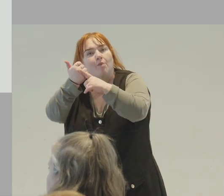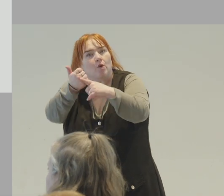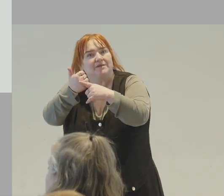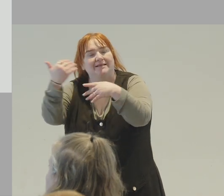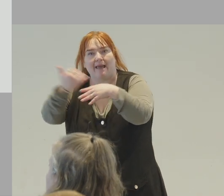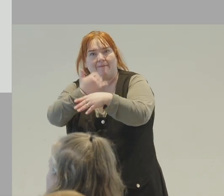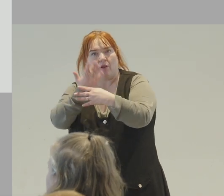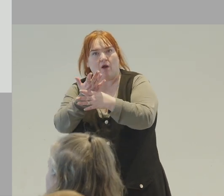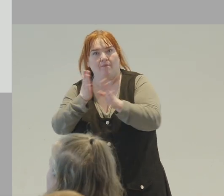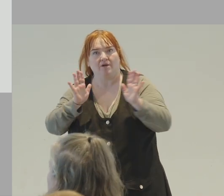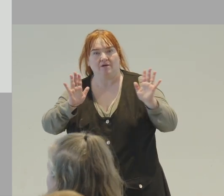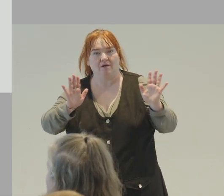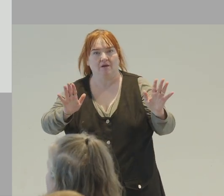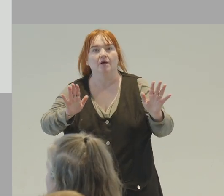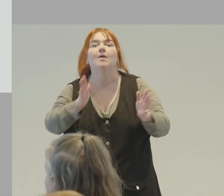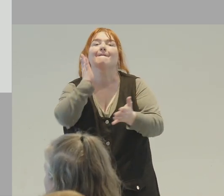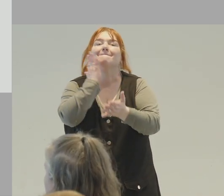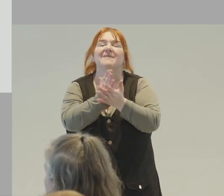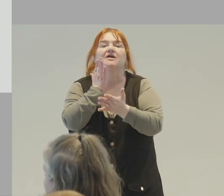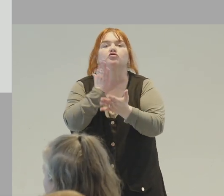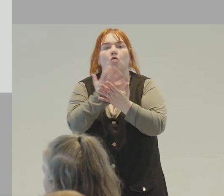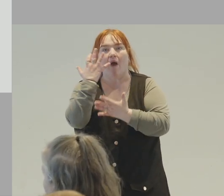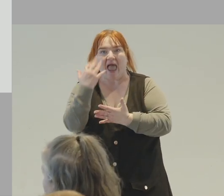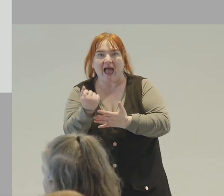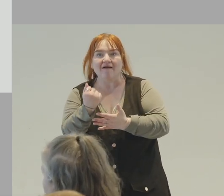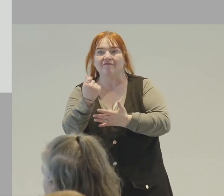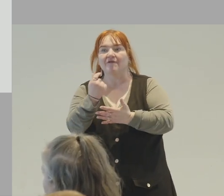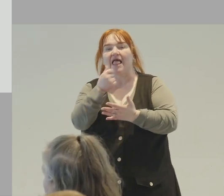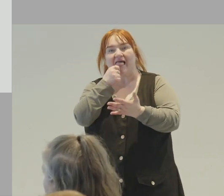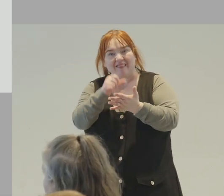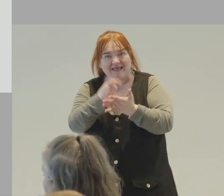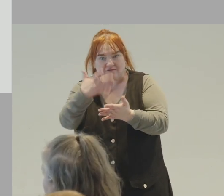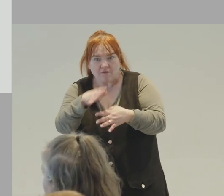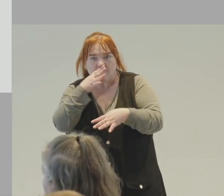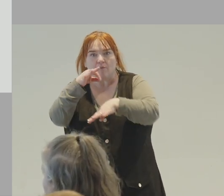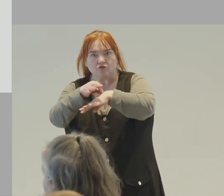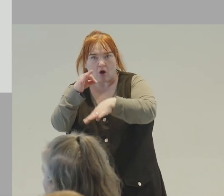I think, has happened to me once over the last 12 years, but something to consider.